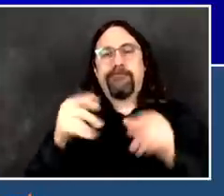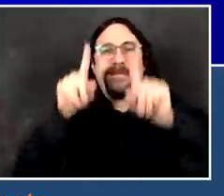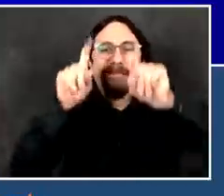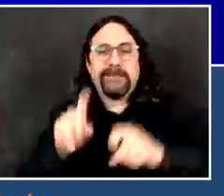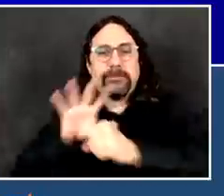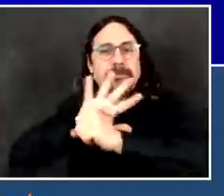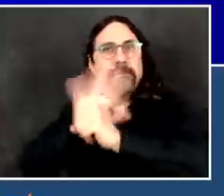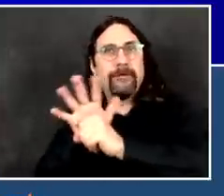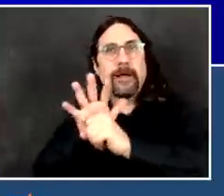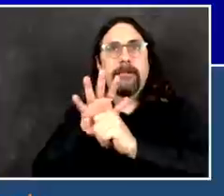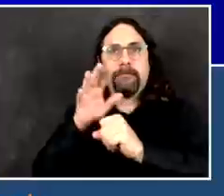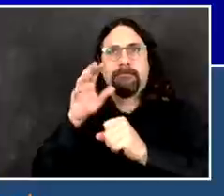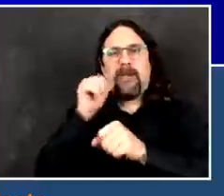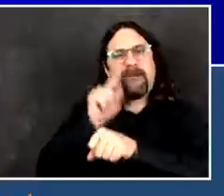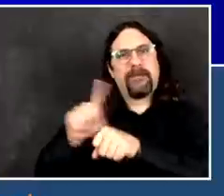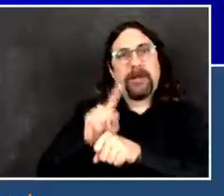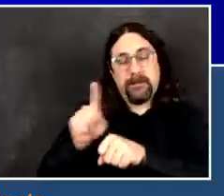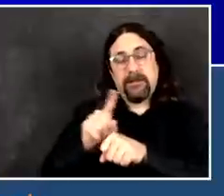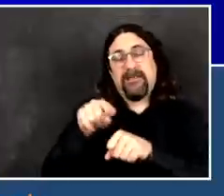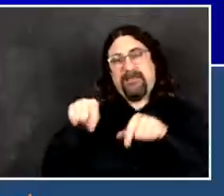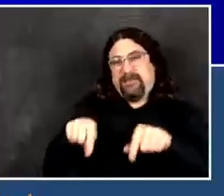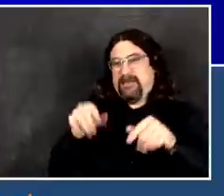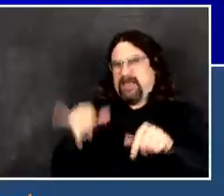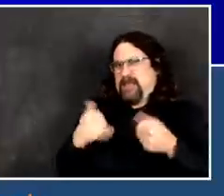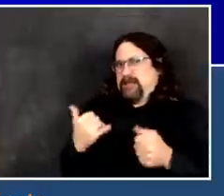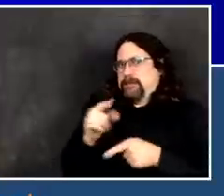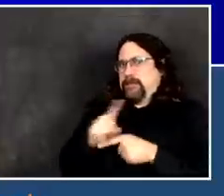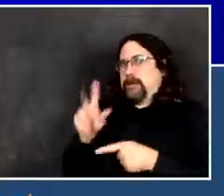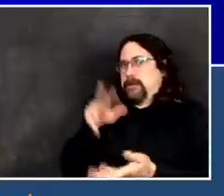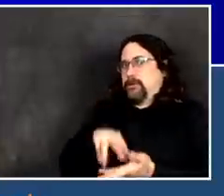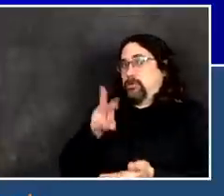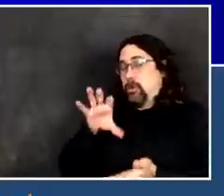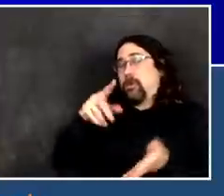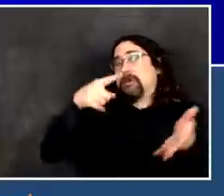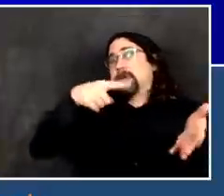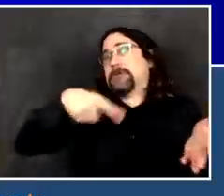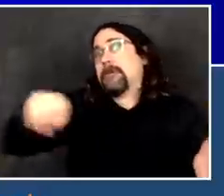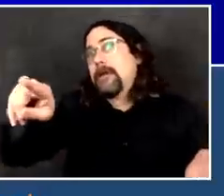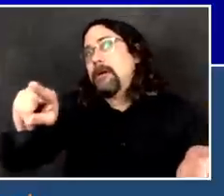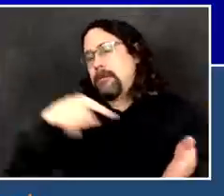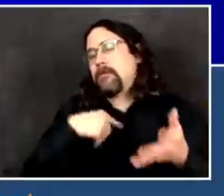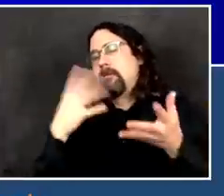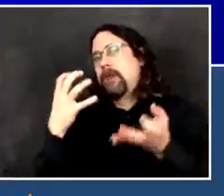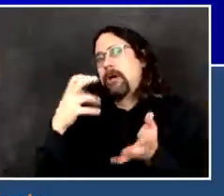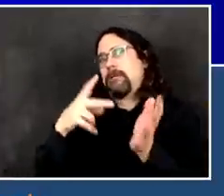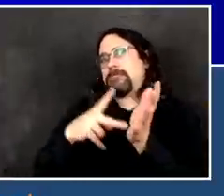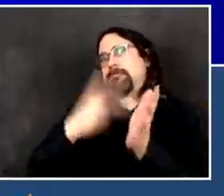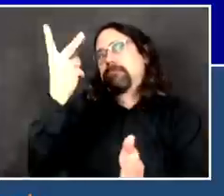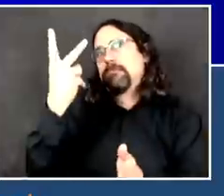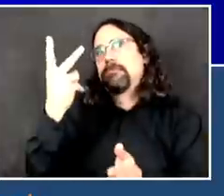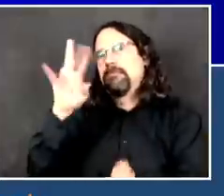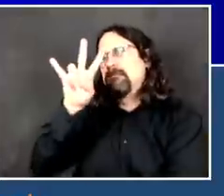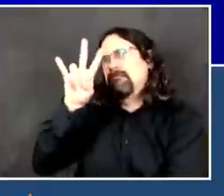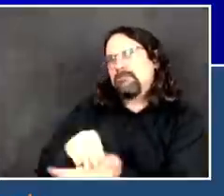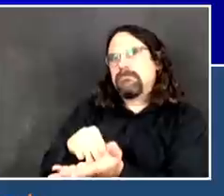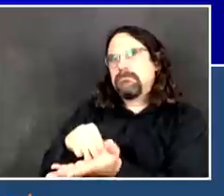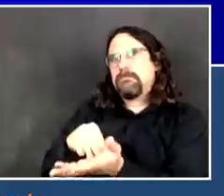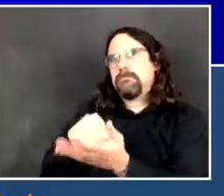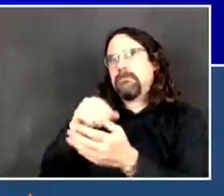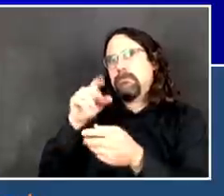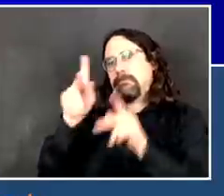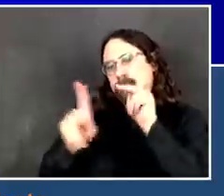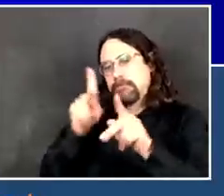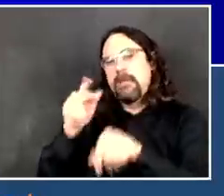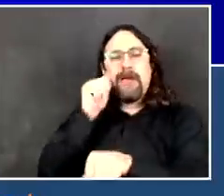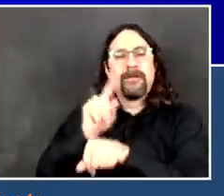personnel, we're going to keep going farther and farther with the grassroots testing where it's needed most. The five centers are now open